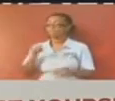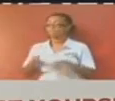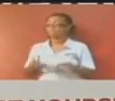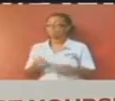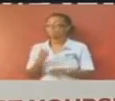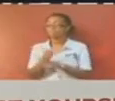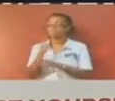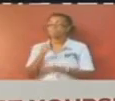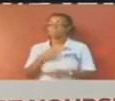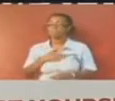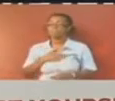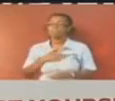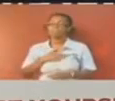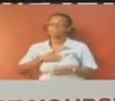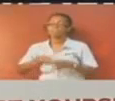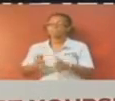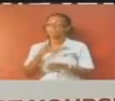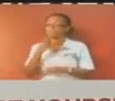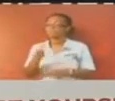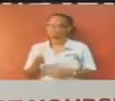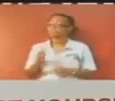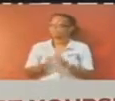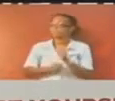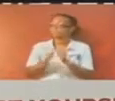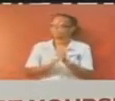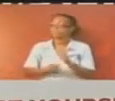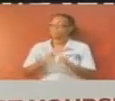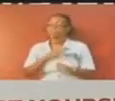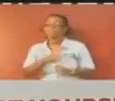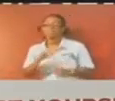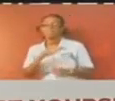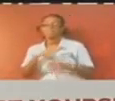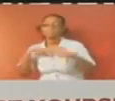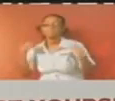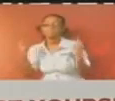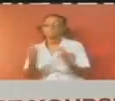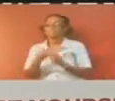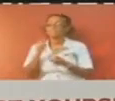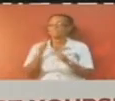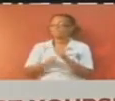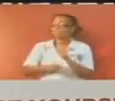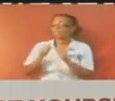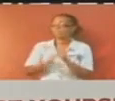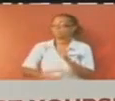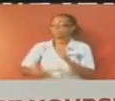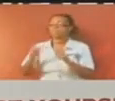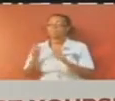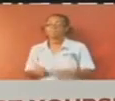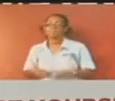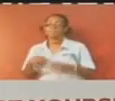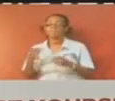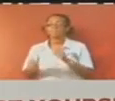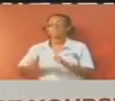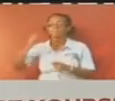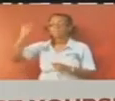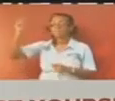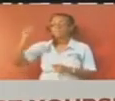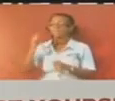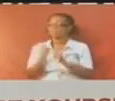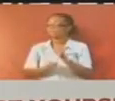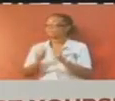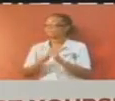race, every commentator. If you have an opposing view, have it, but let it be based on